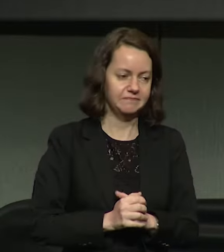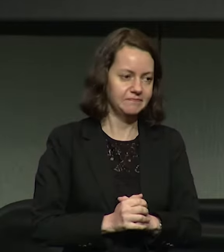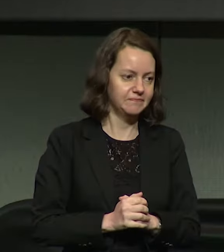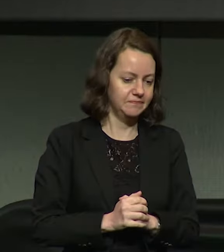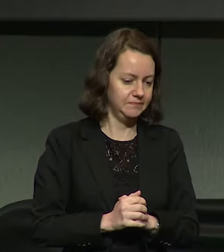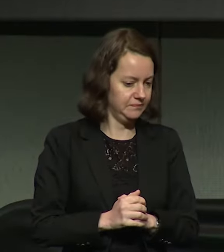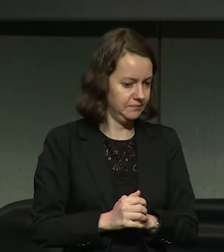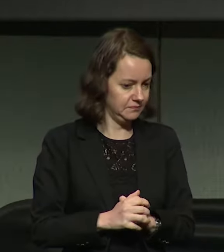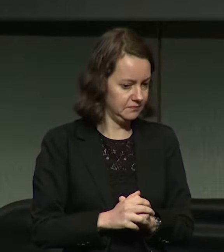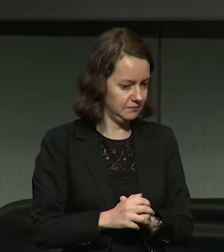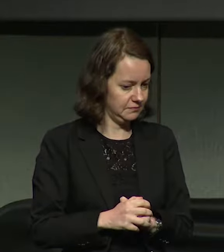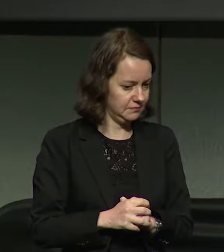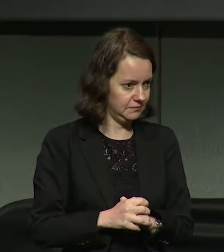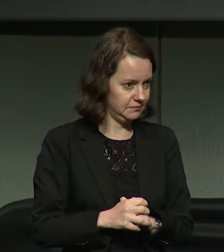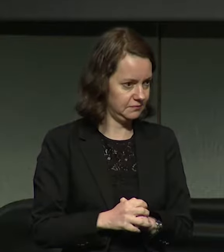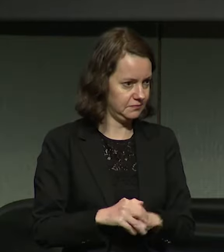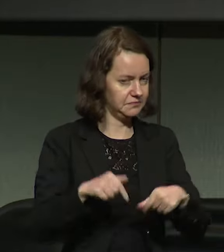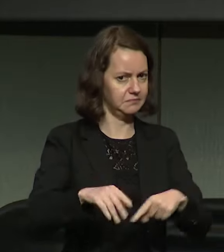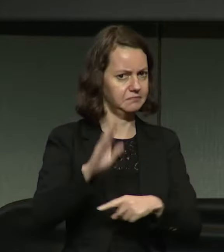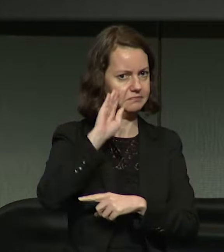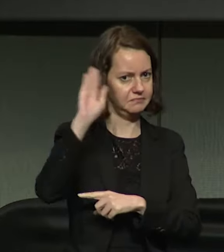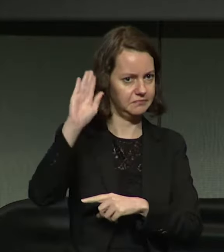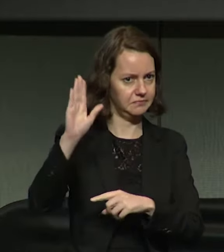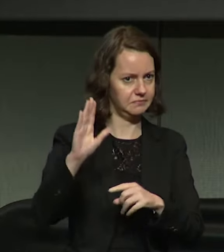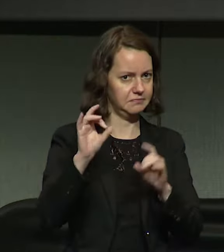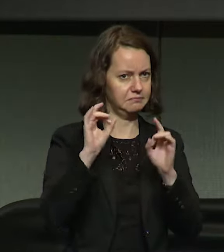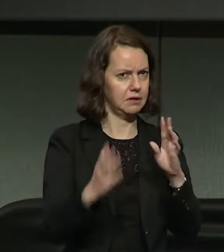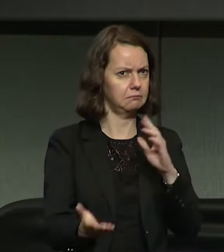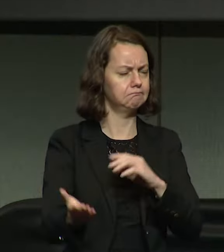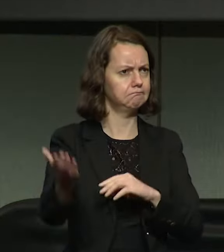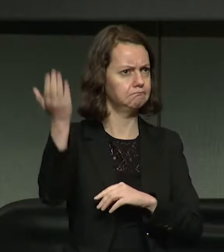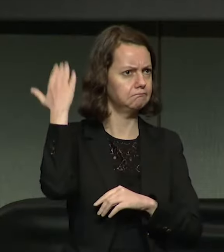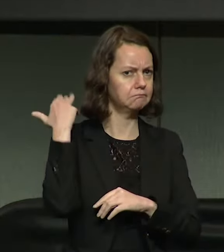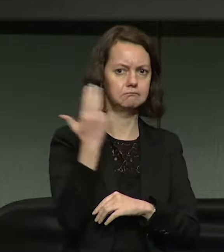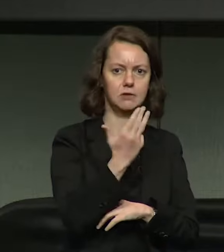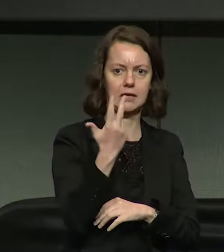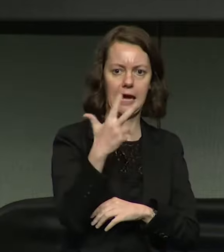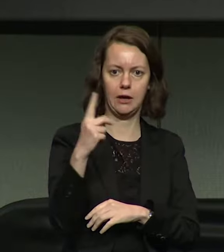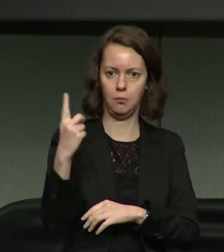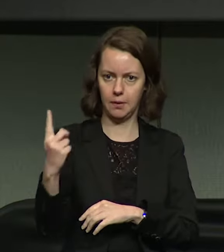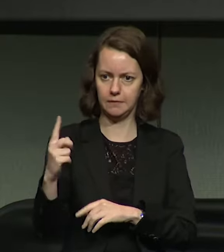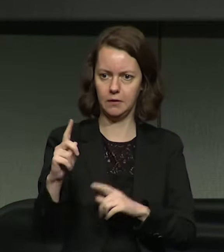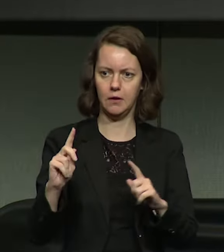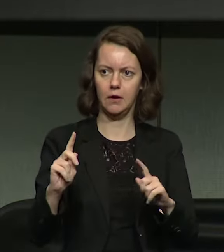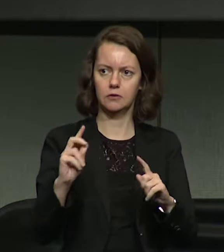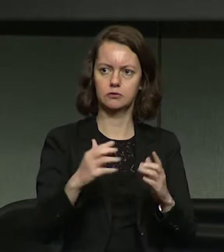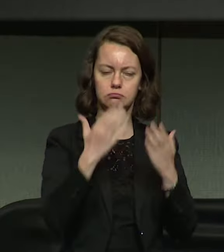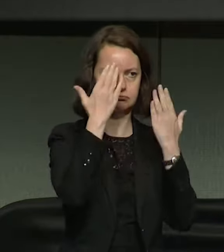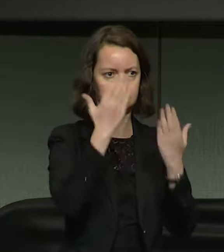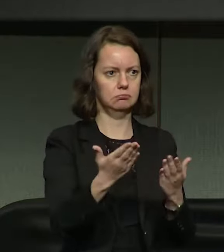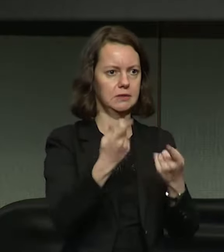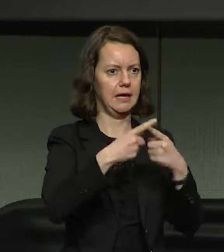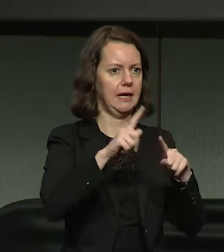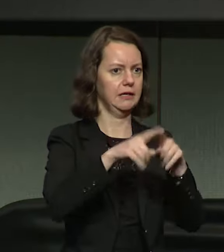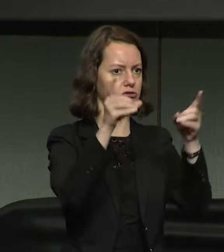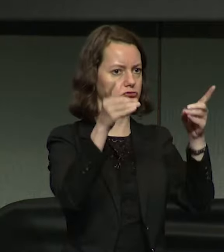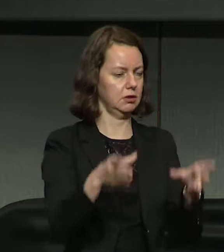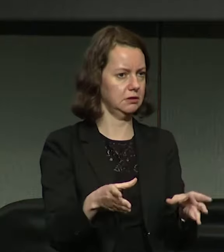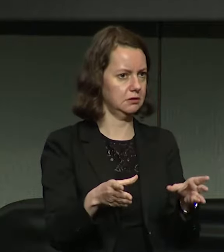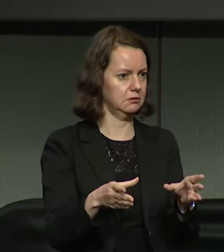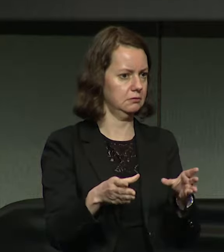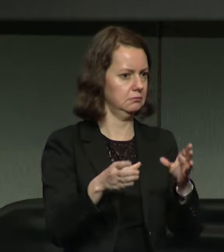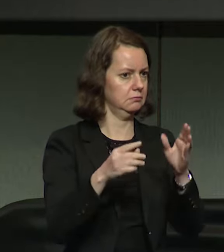I know this oration has been delivered since 1981 in honour of former Brotherhood Executive Director